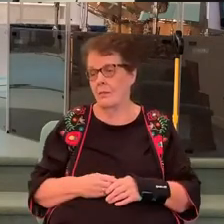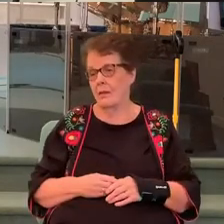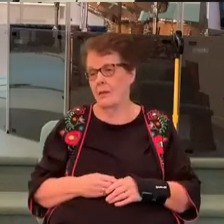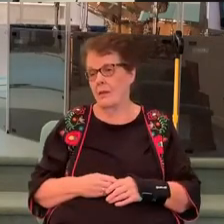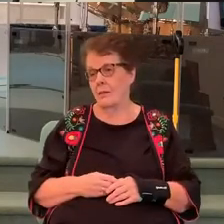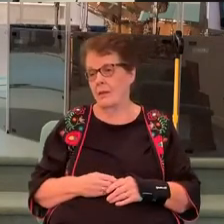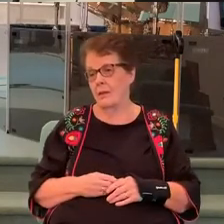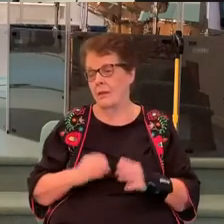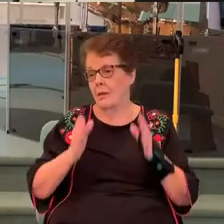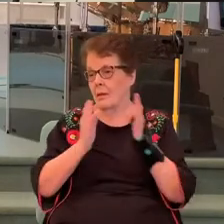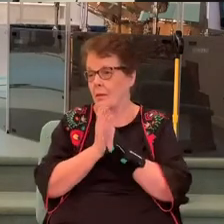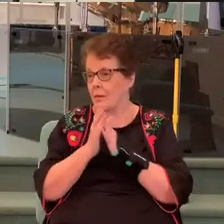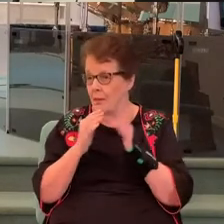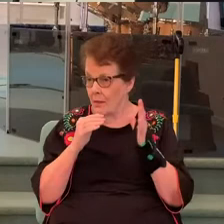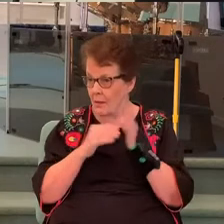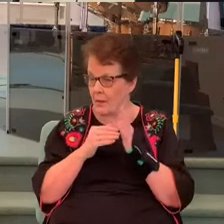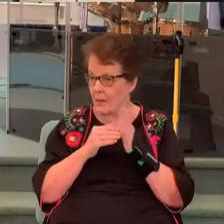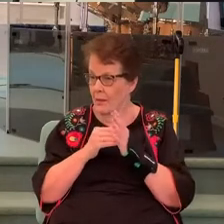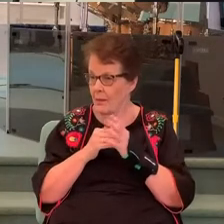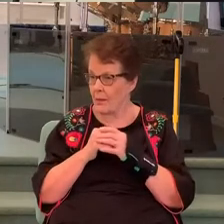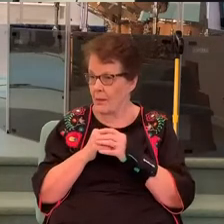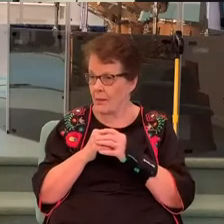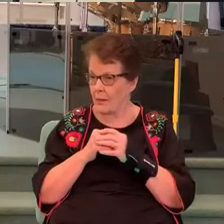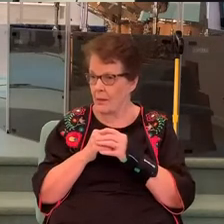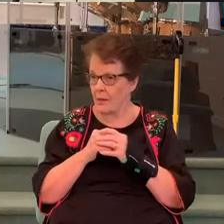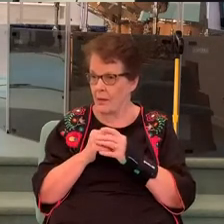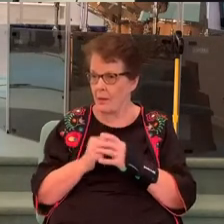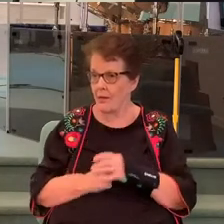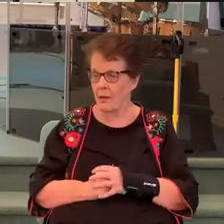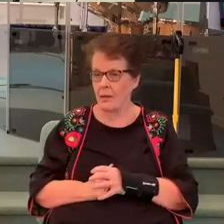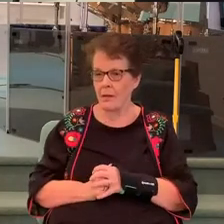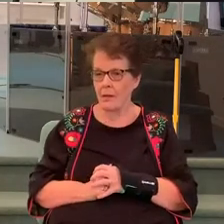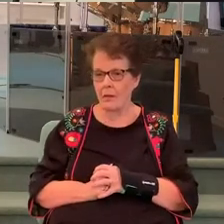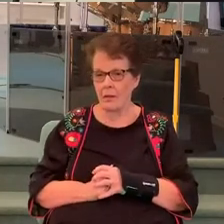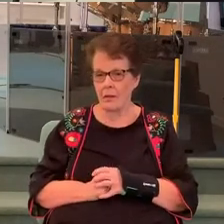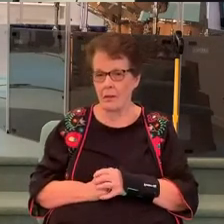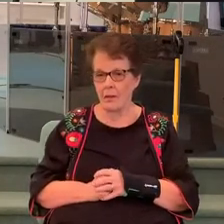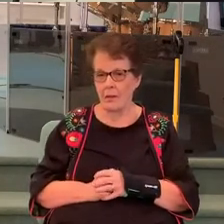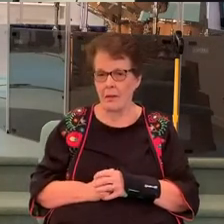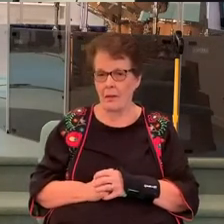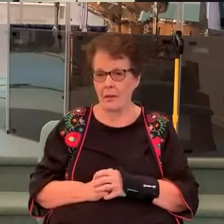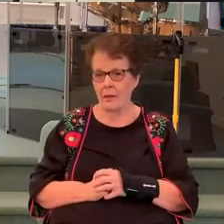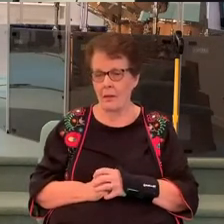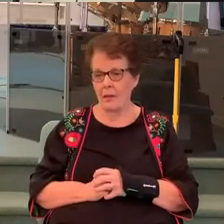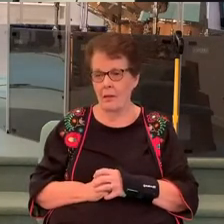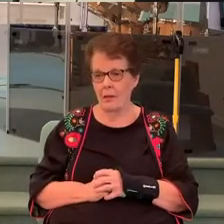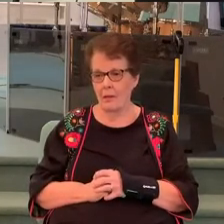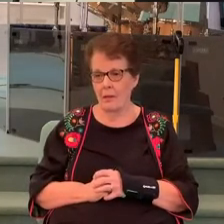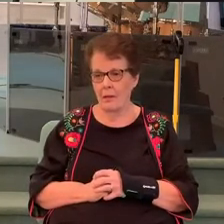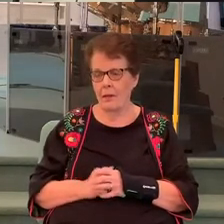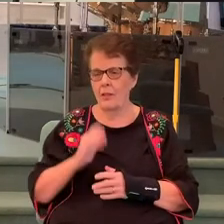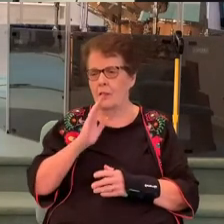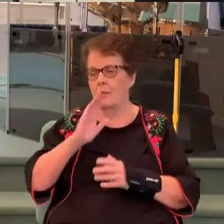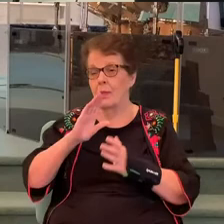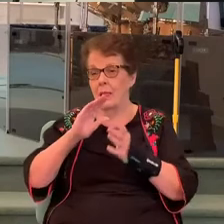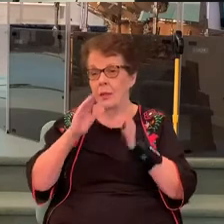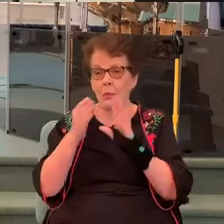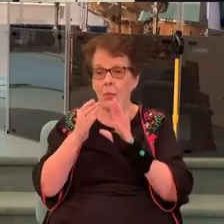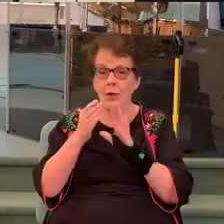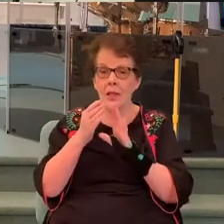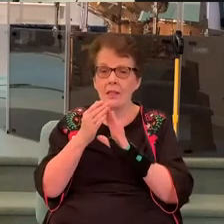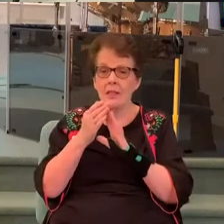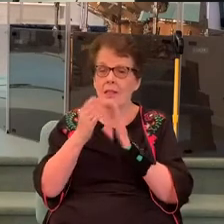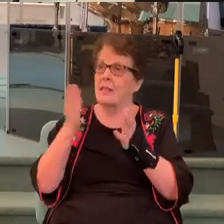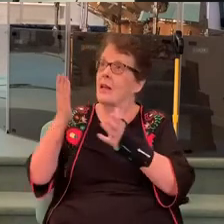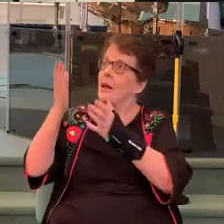I don't know how many times. I've lost count. Well, keep losing count in the presence of the one who hears your prayers. It does not